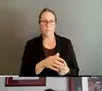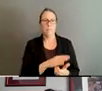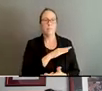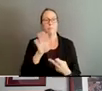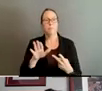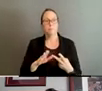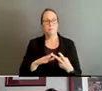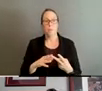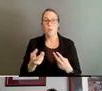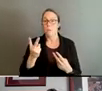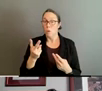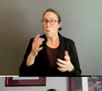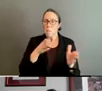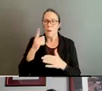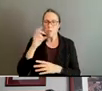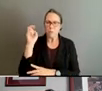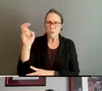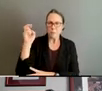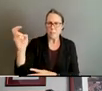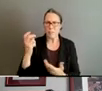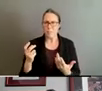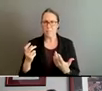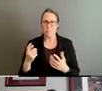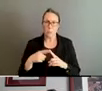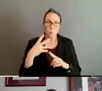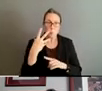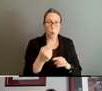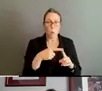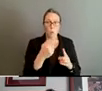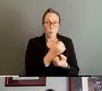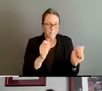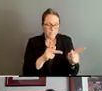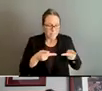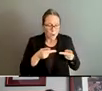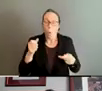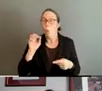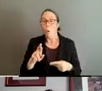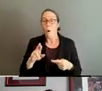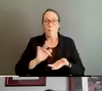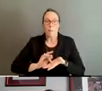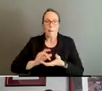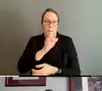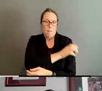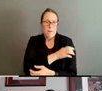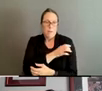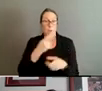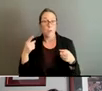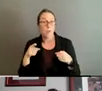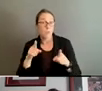to a medical clinic. You know, during a disaster, sometimes the ways that we would normally